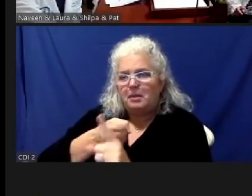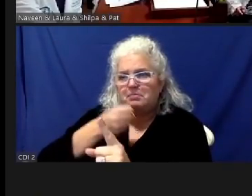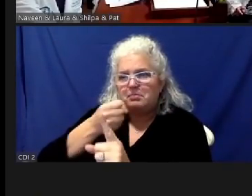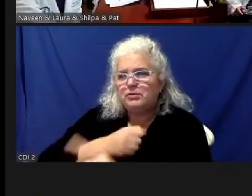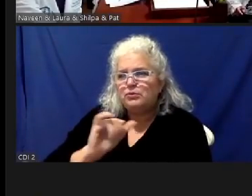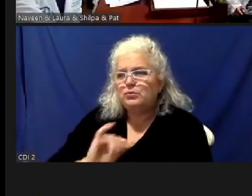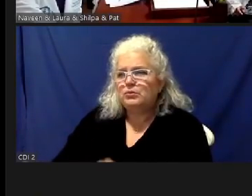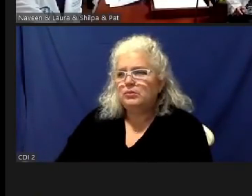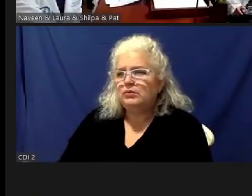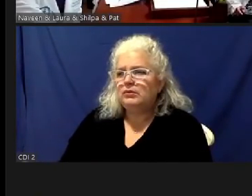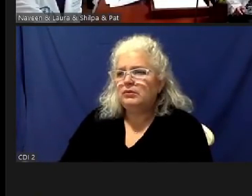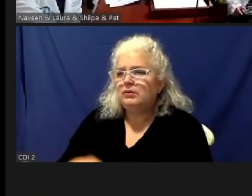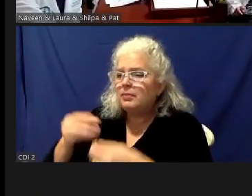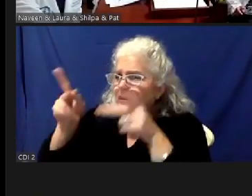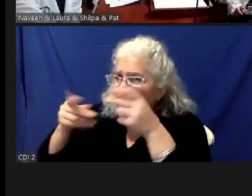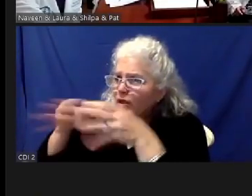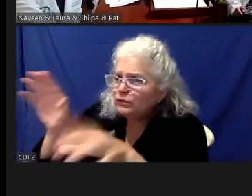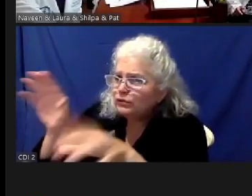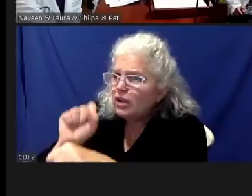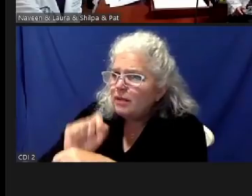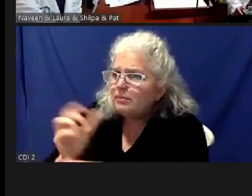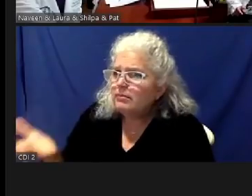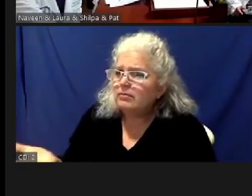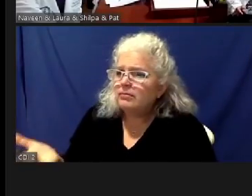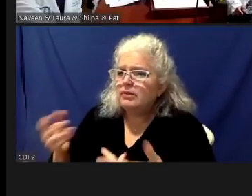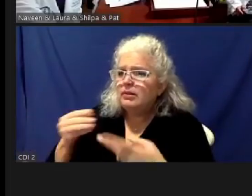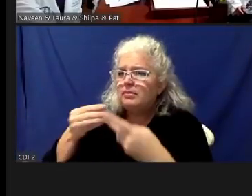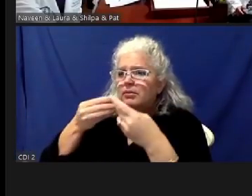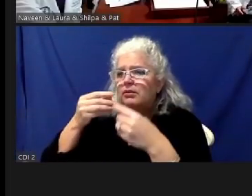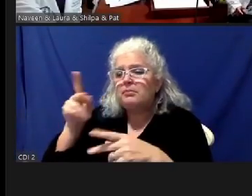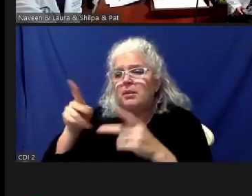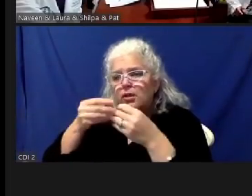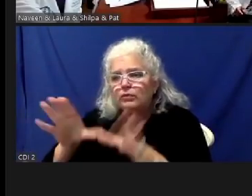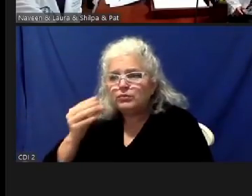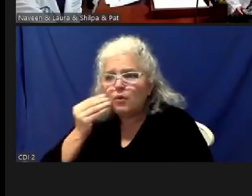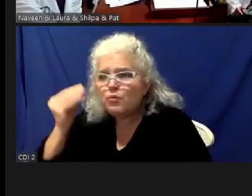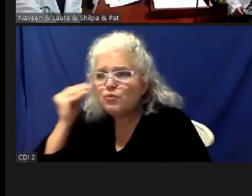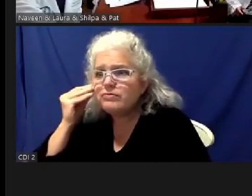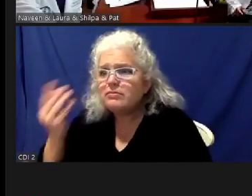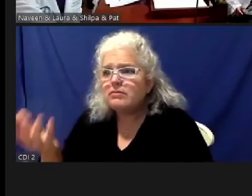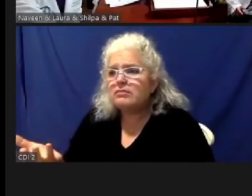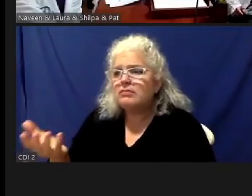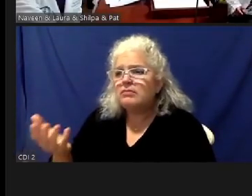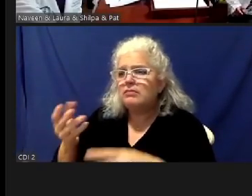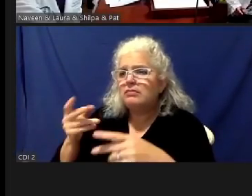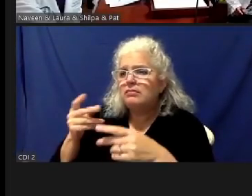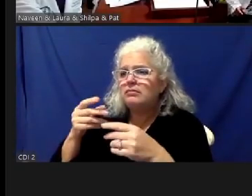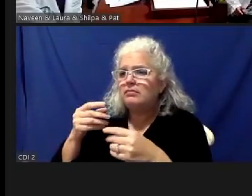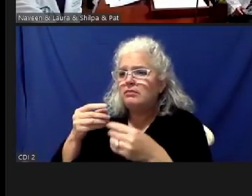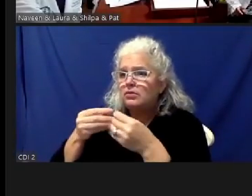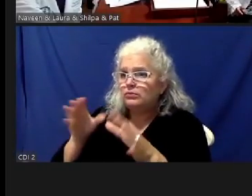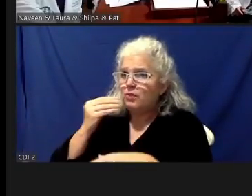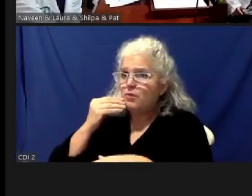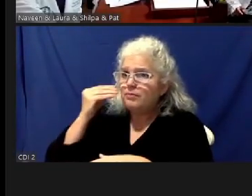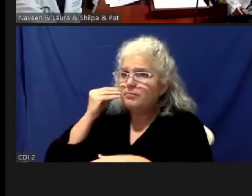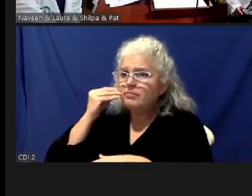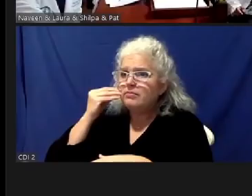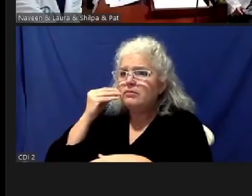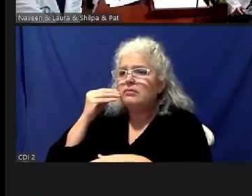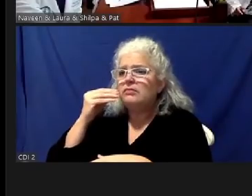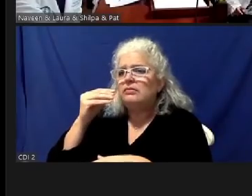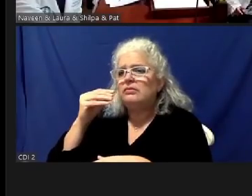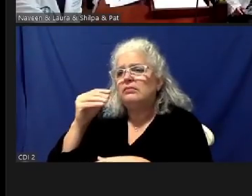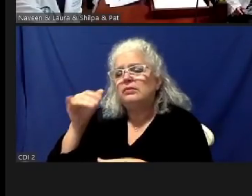or who have lost their homes, increase in homelessness. We've definitely seen some major impacts on mental